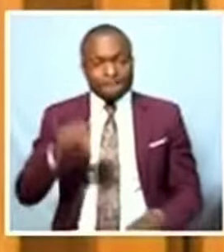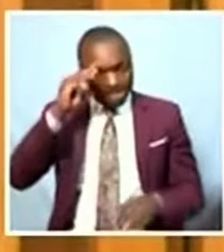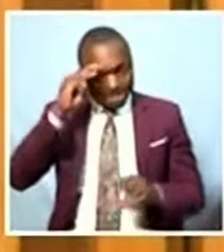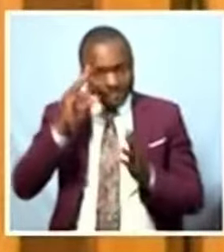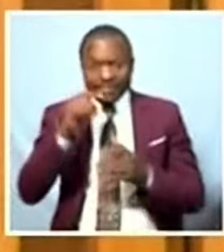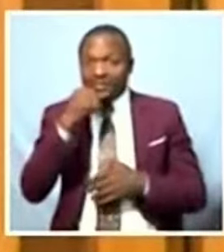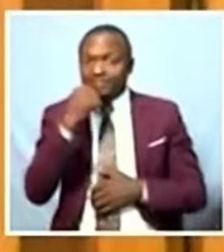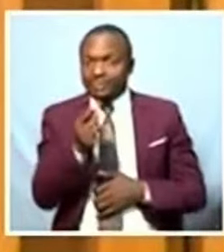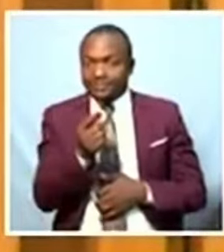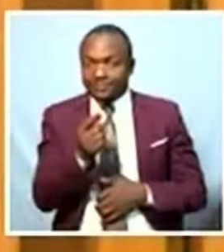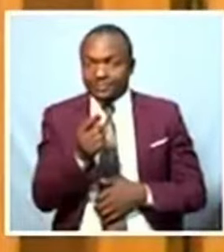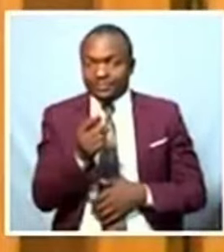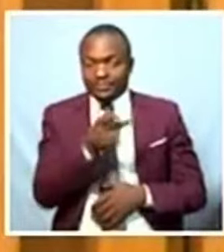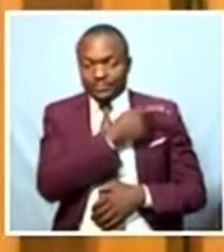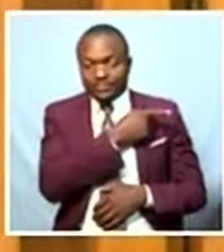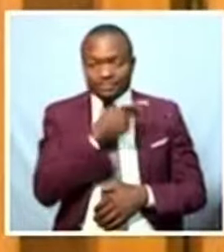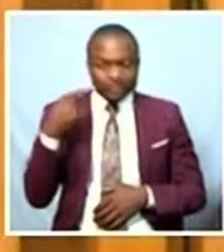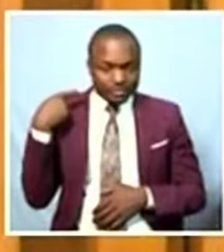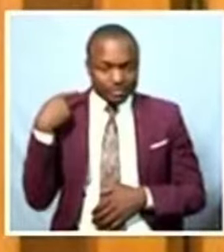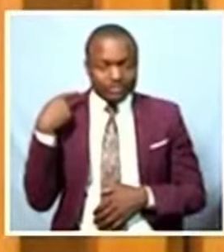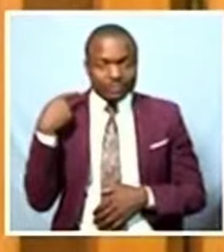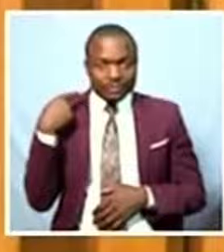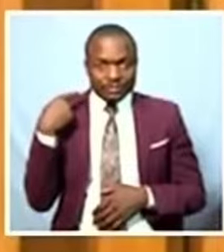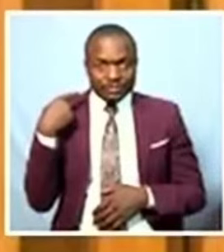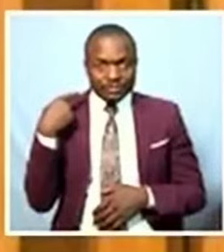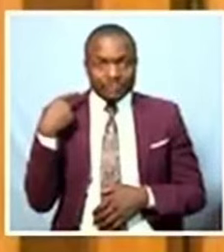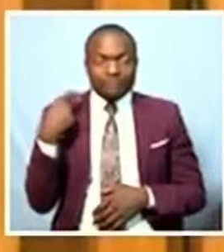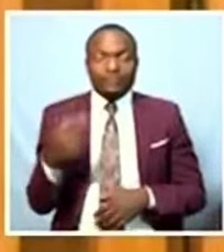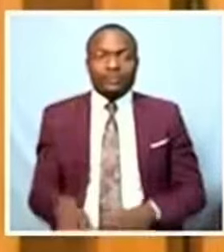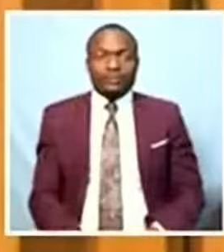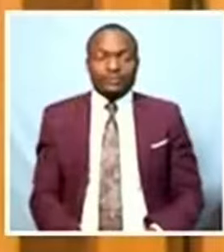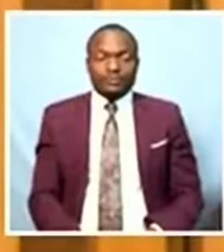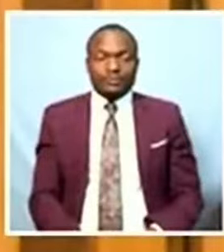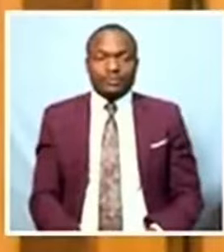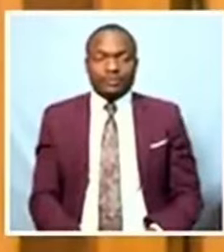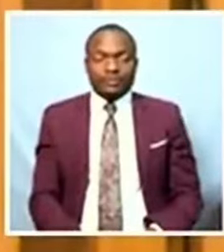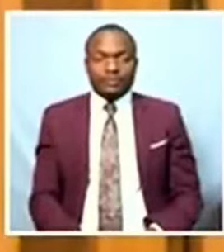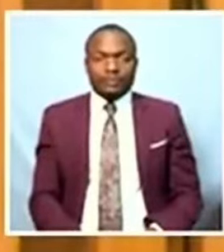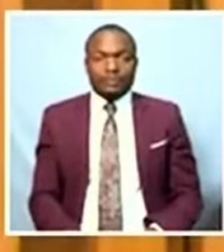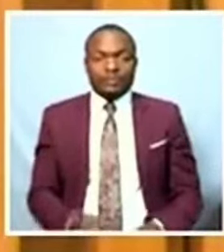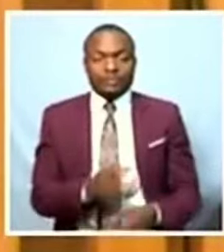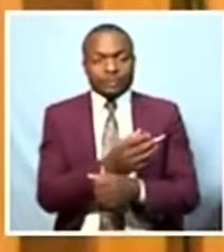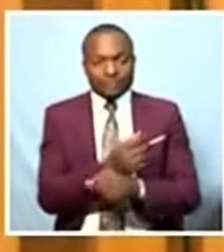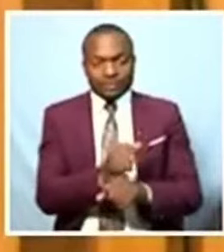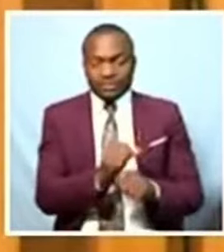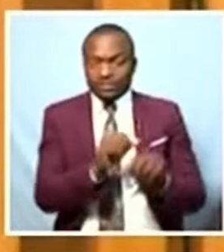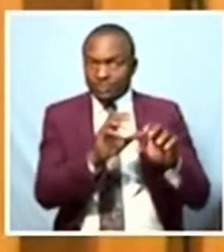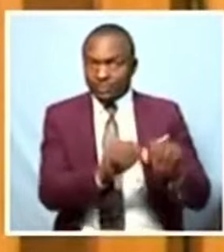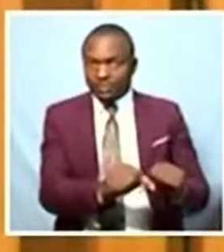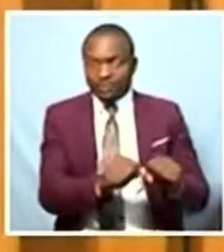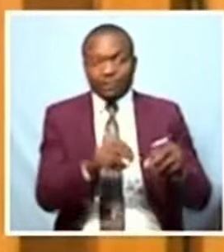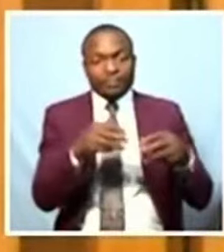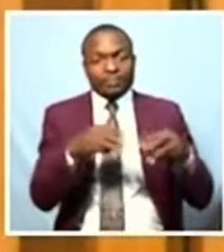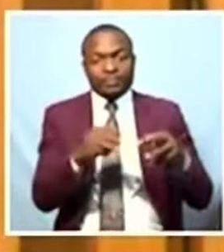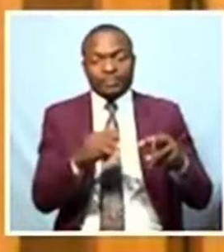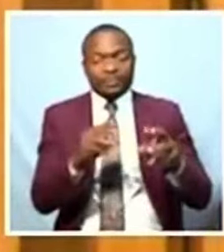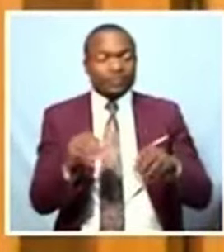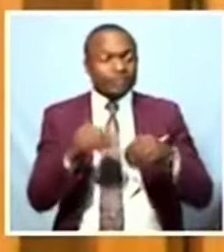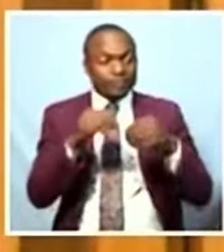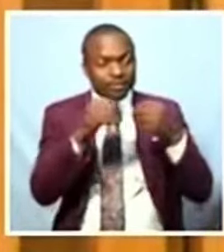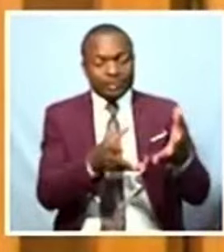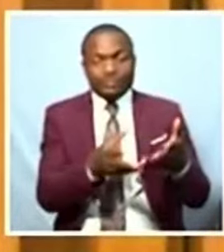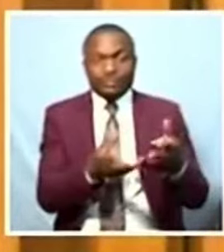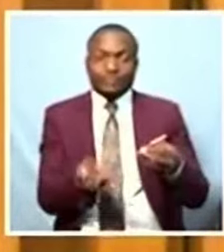state that government remains resolute in securing export markets to offload the maize